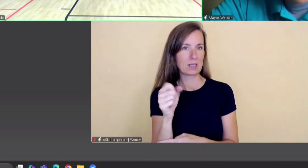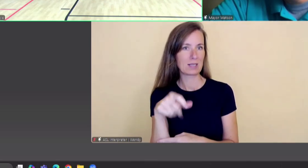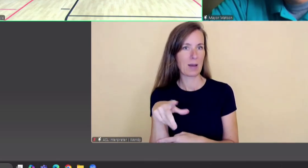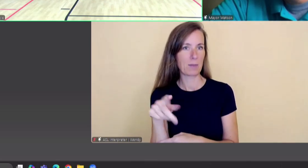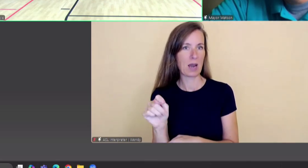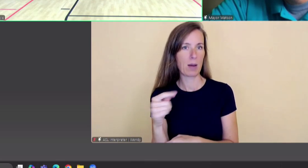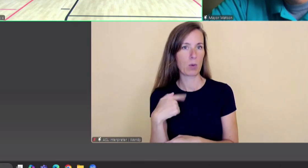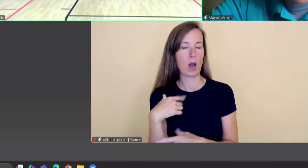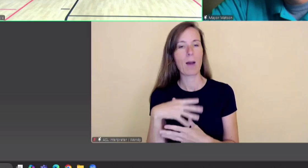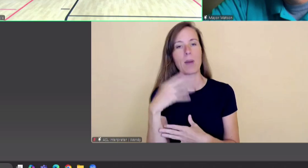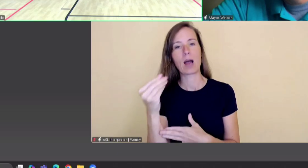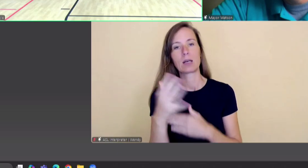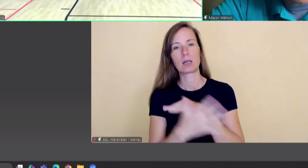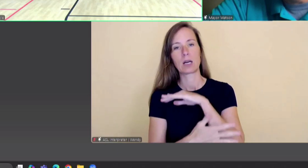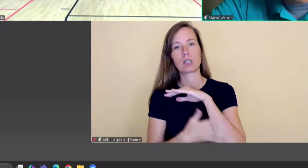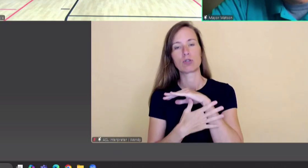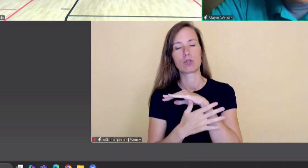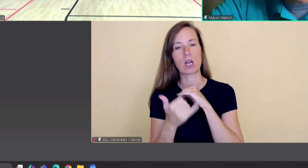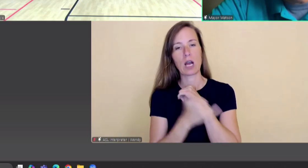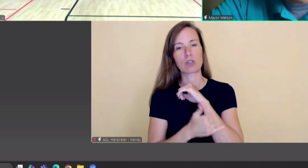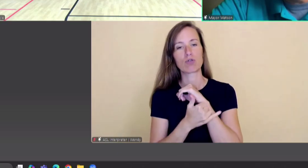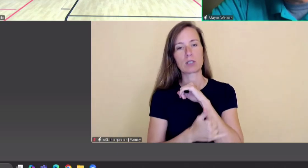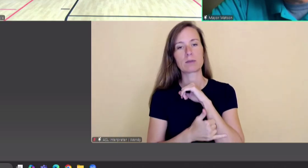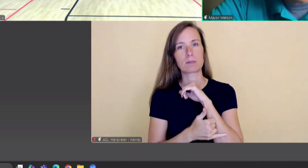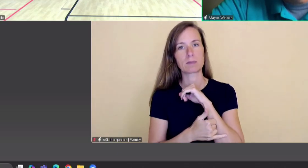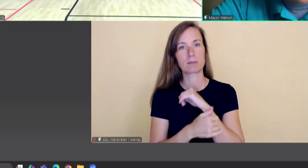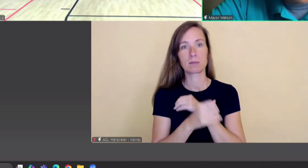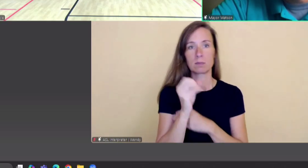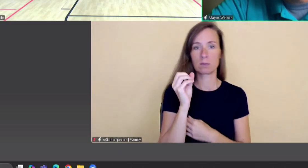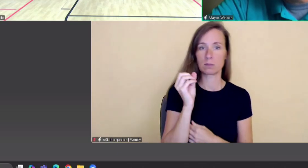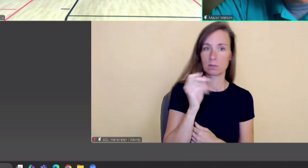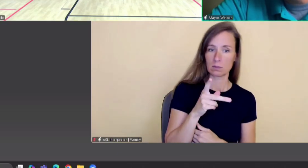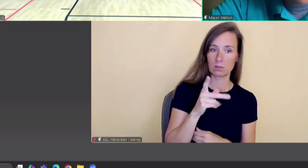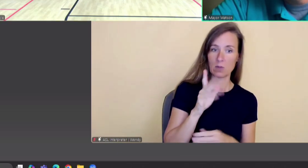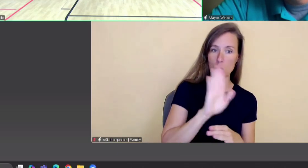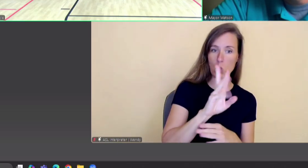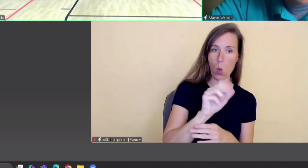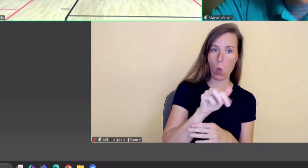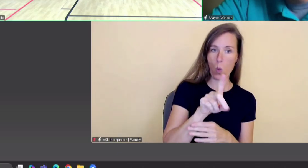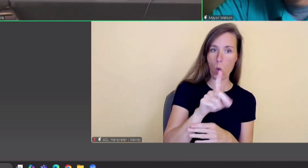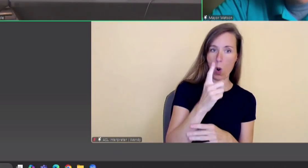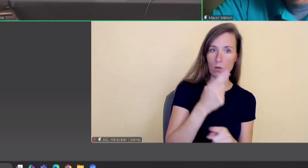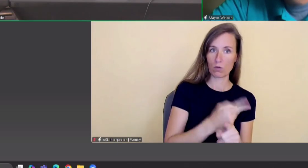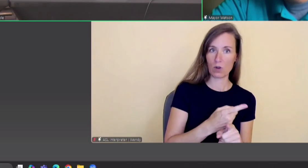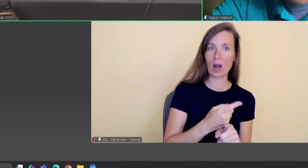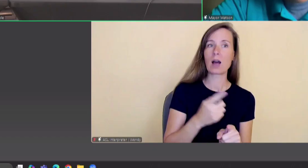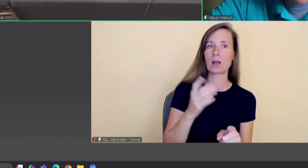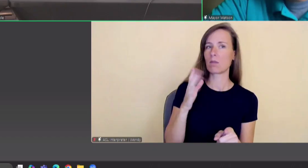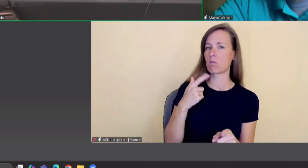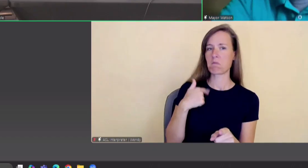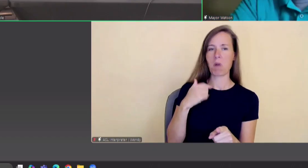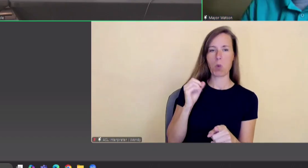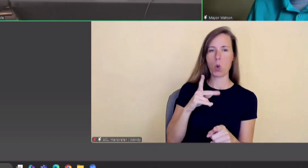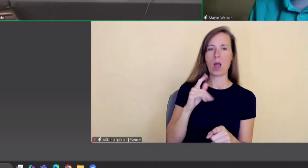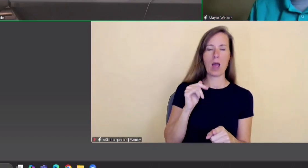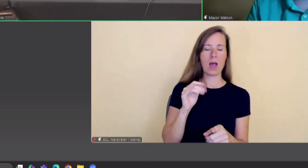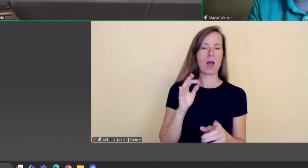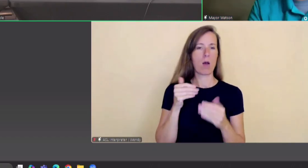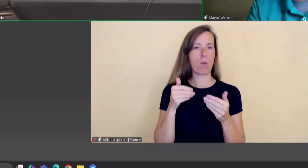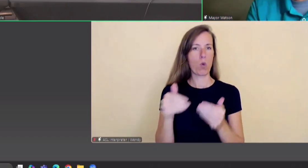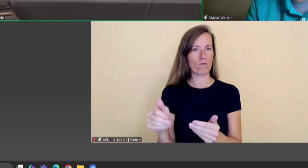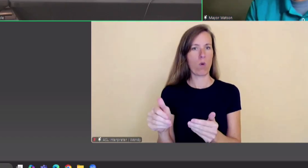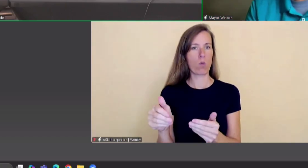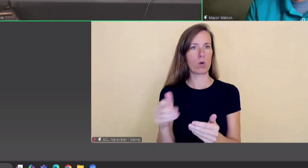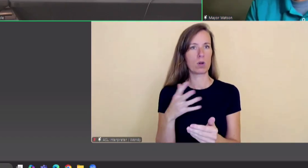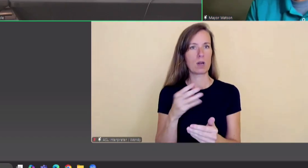country. Okay, are you okay with us? It's your ward. I'm okay correct? with it moving forward, though, and I can leave my preferences